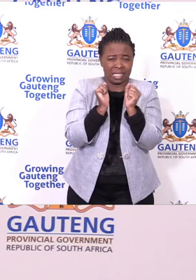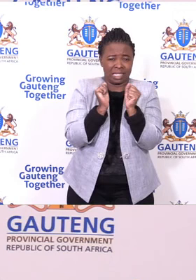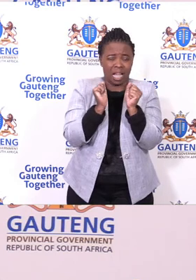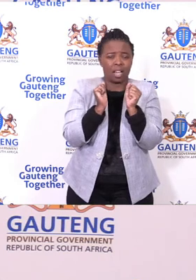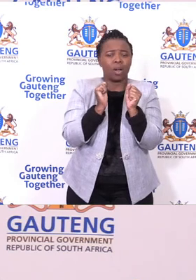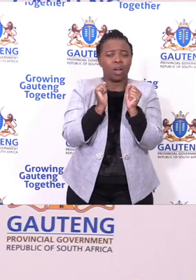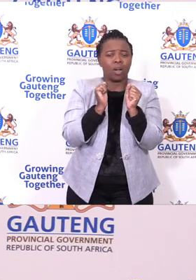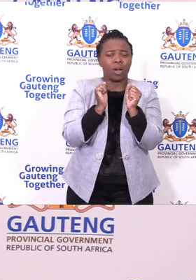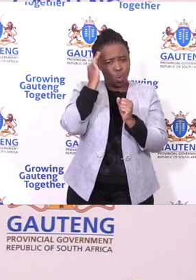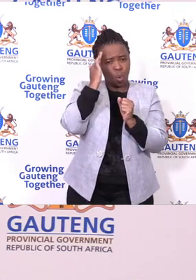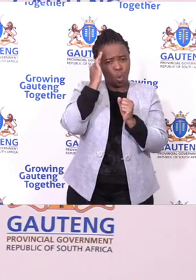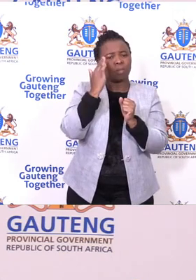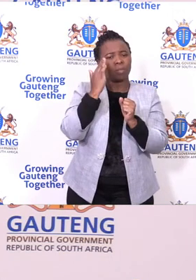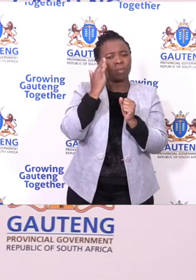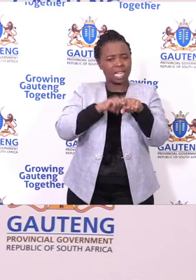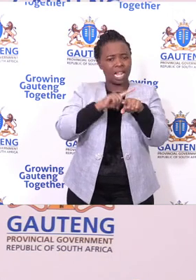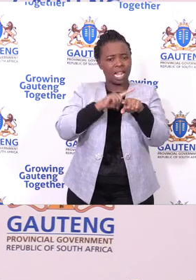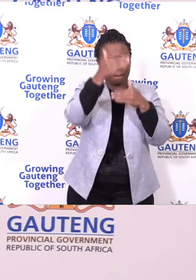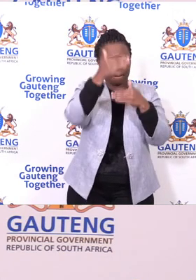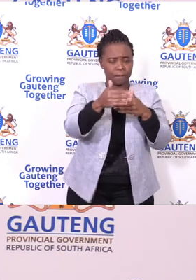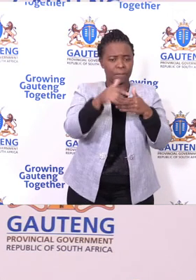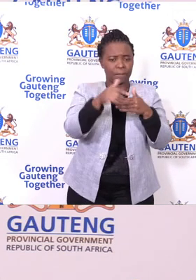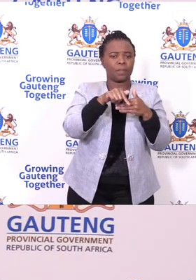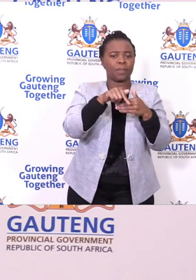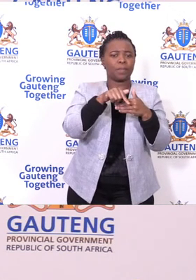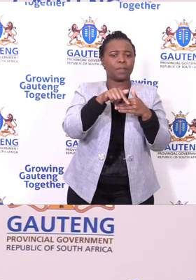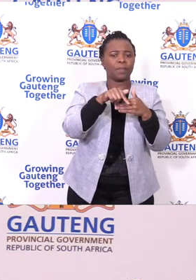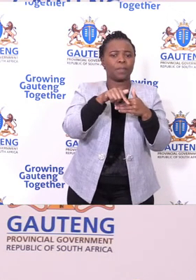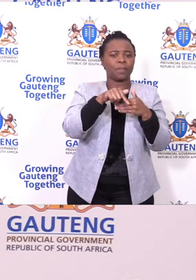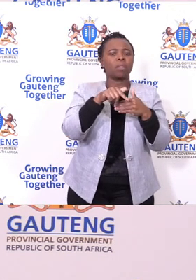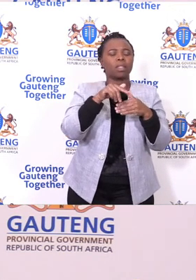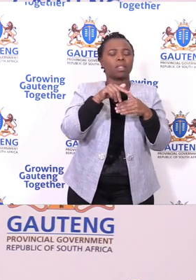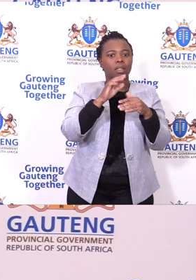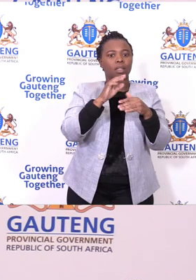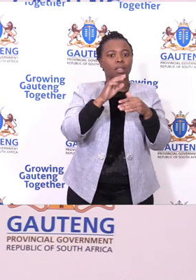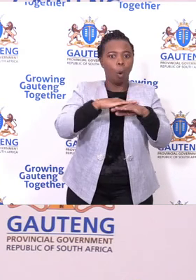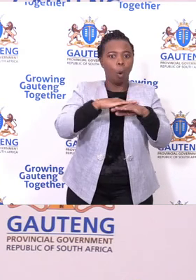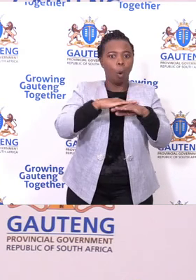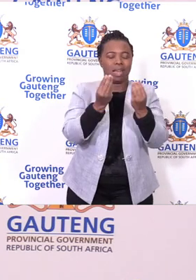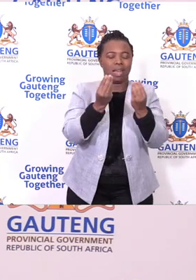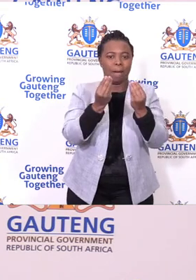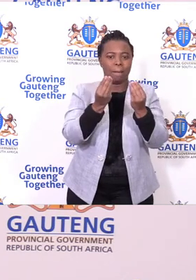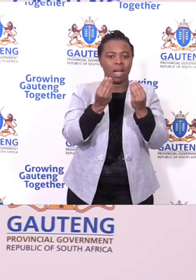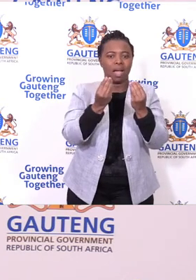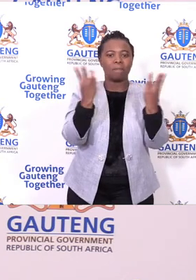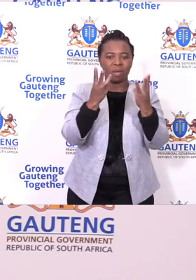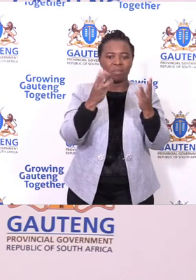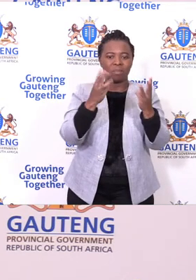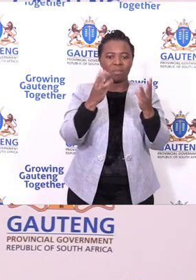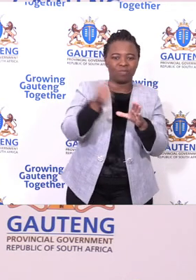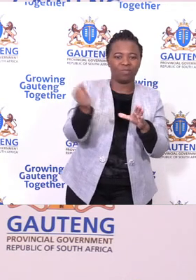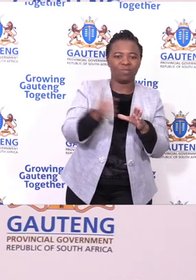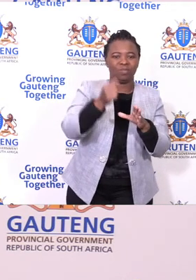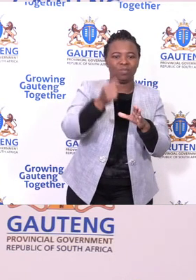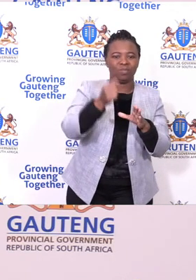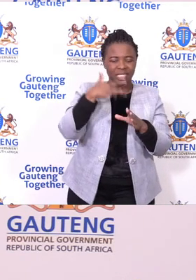of time where we do have increased number of a number of admissions and a number of people